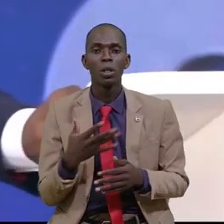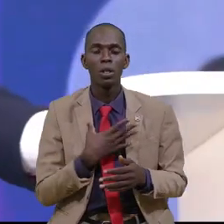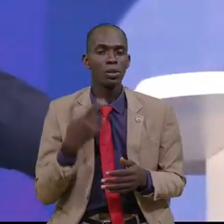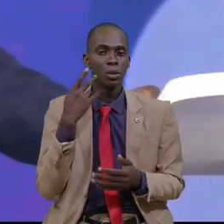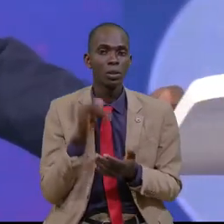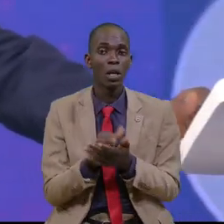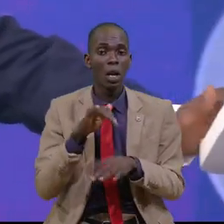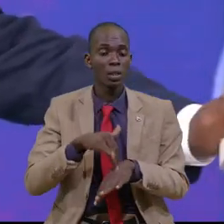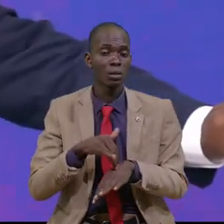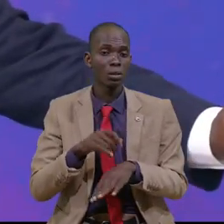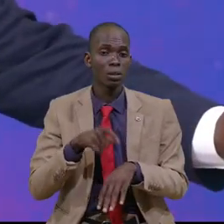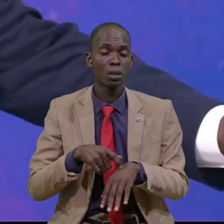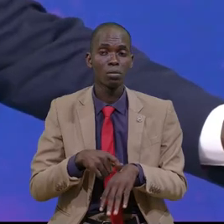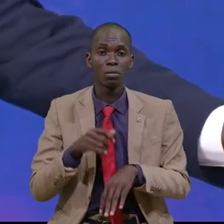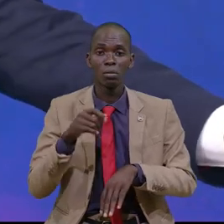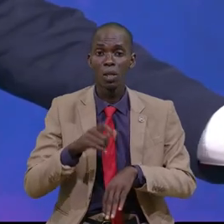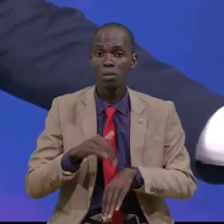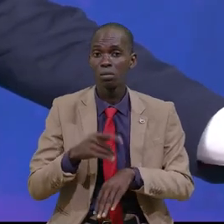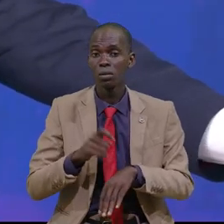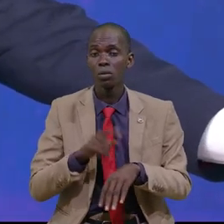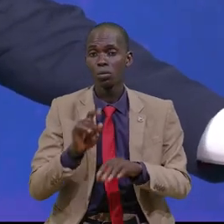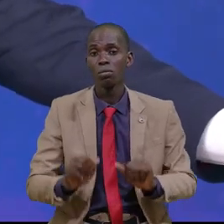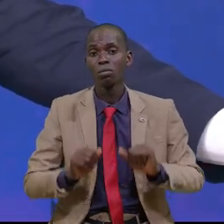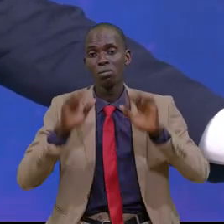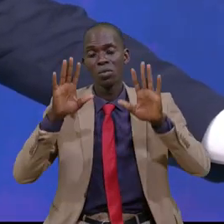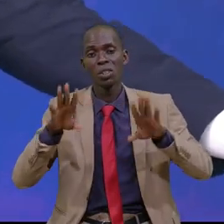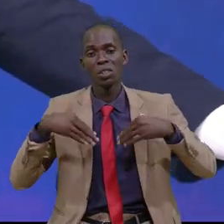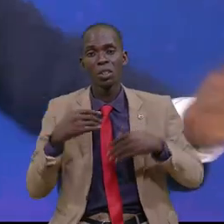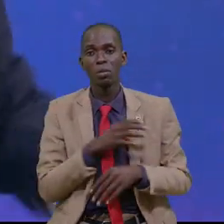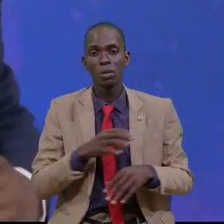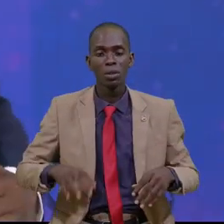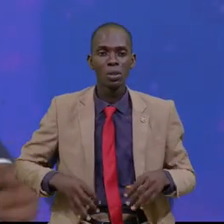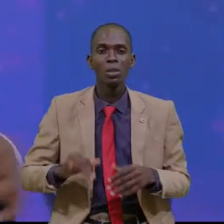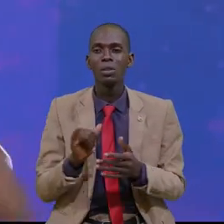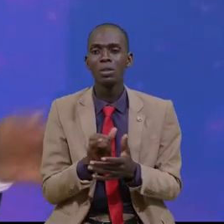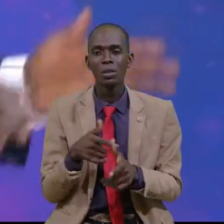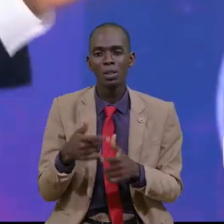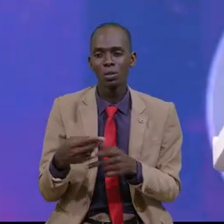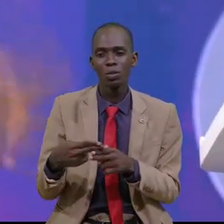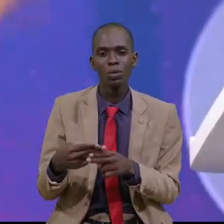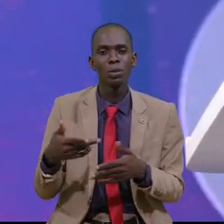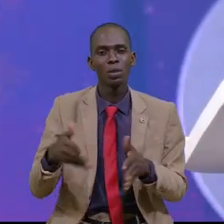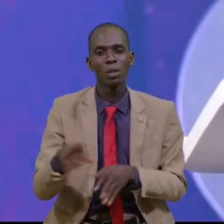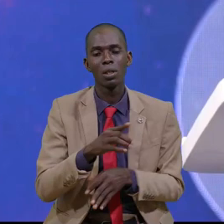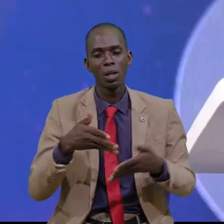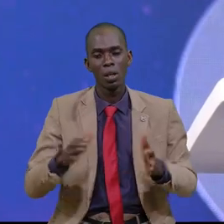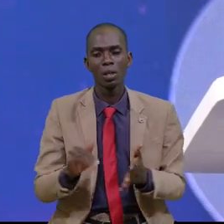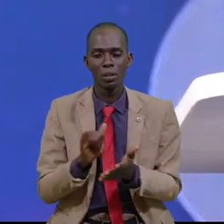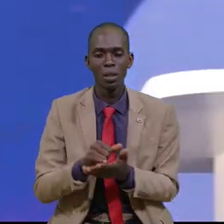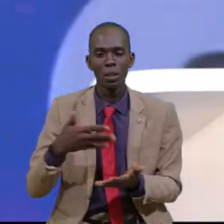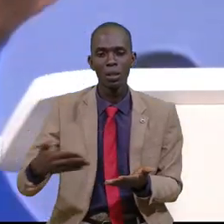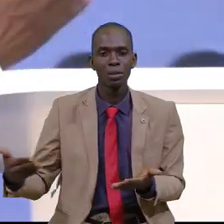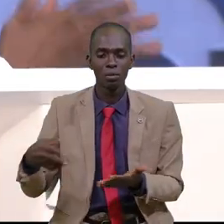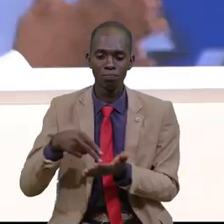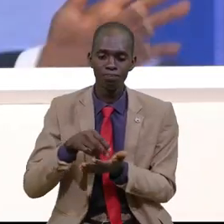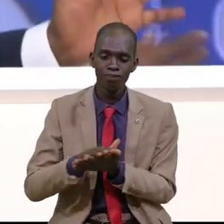that time, everything they have heard, they let that slip at the time of a sudden